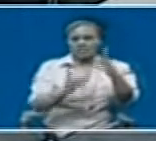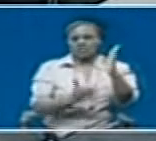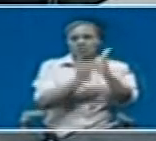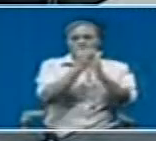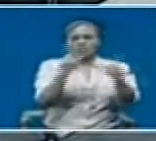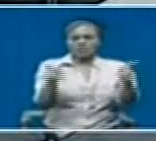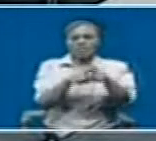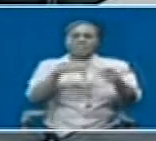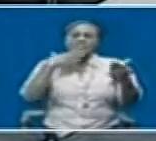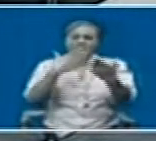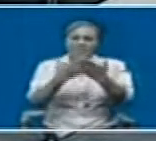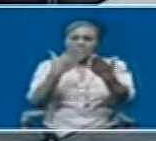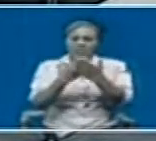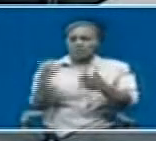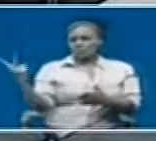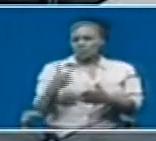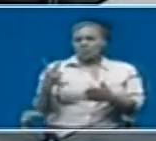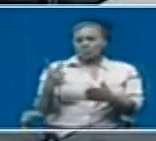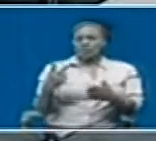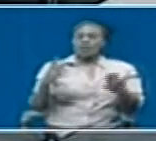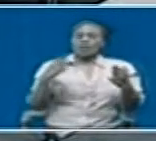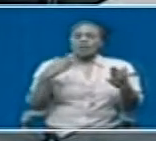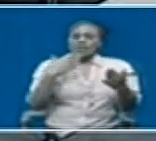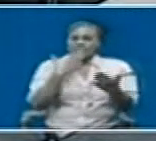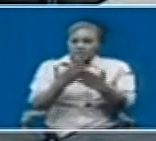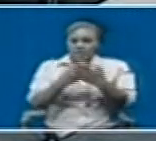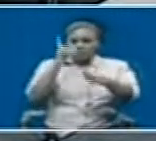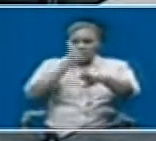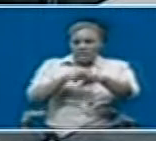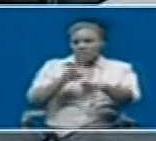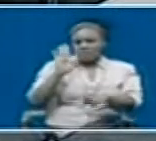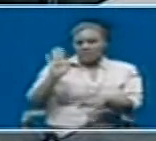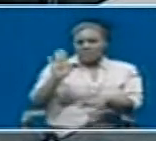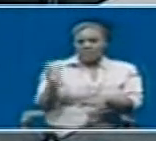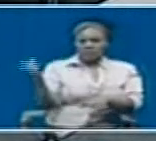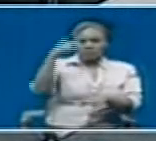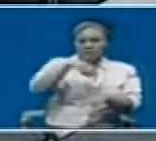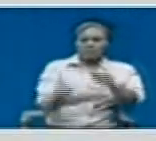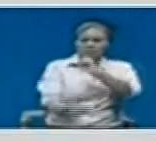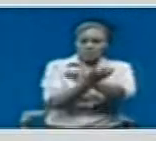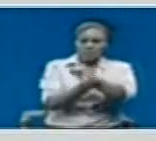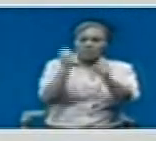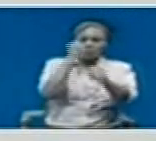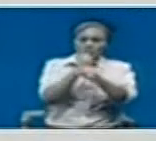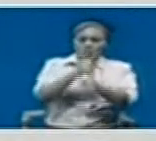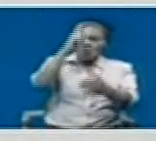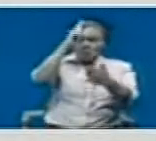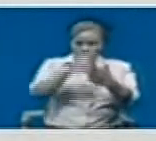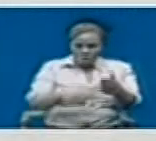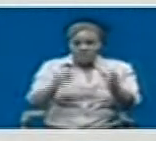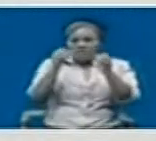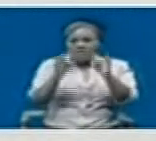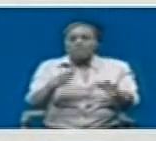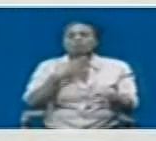Okay, well, thank you so much, gentlemen. I do appreciate the time taken to come and enlighten us about what we need to do if we are going